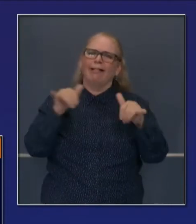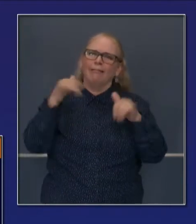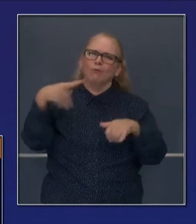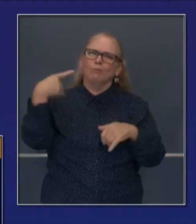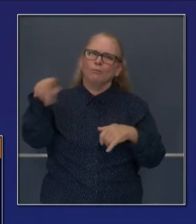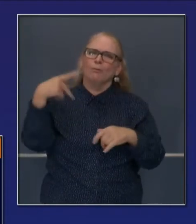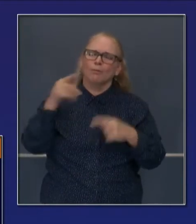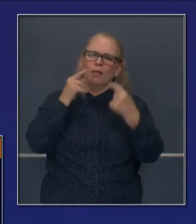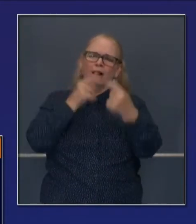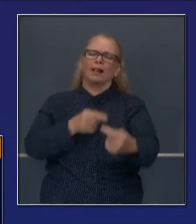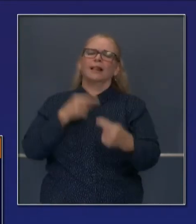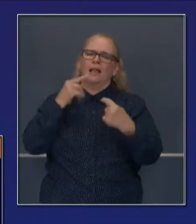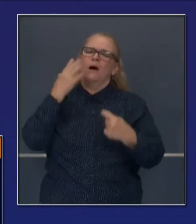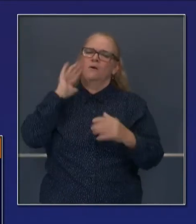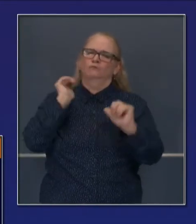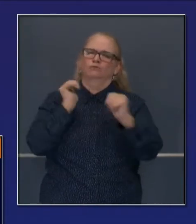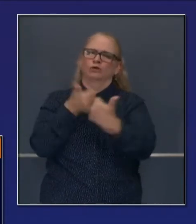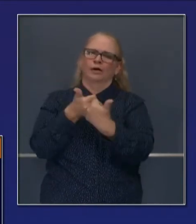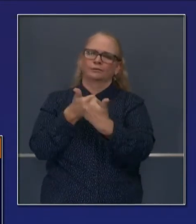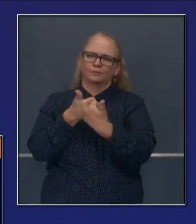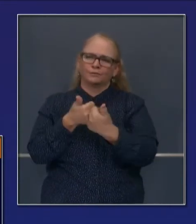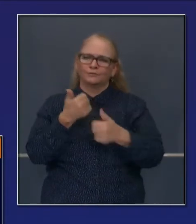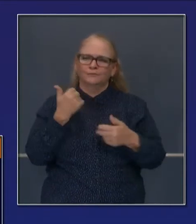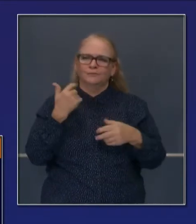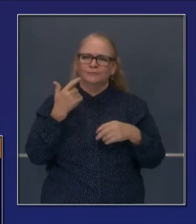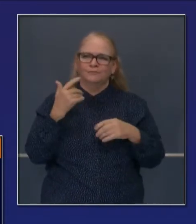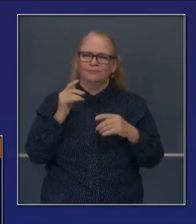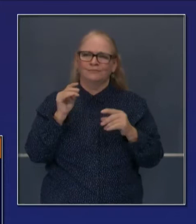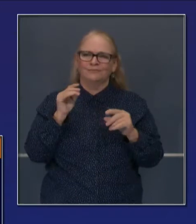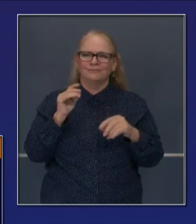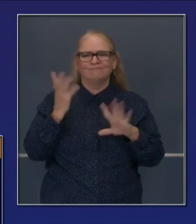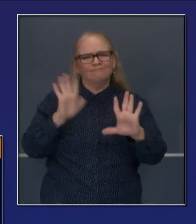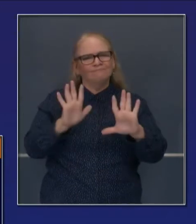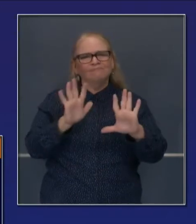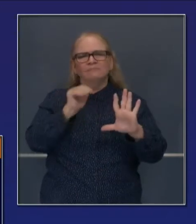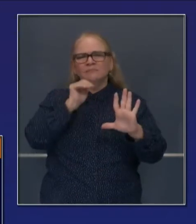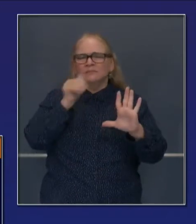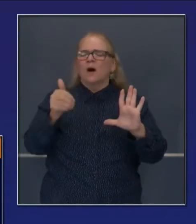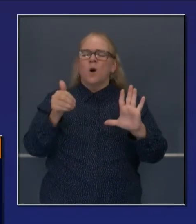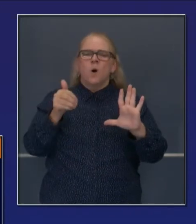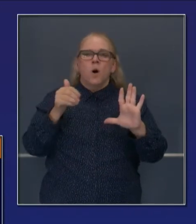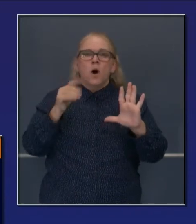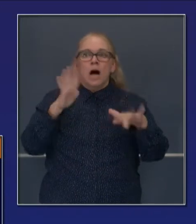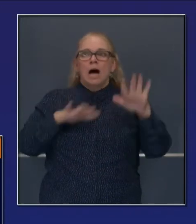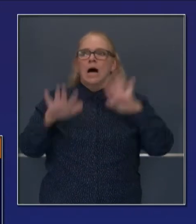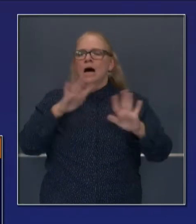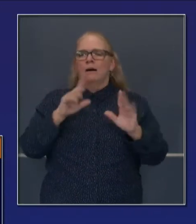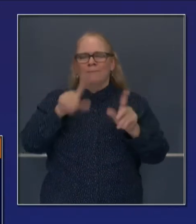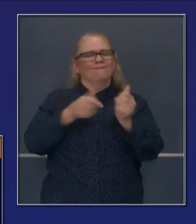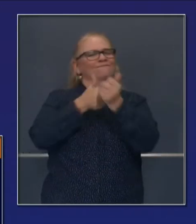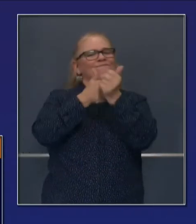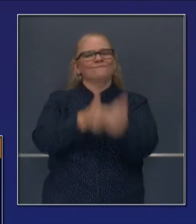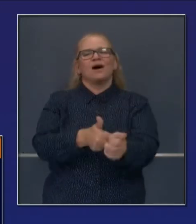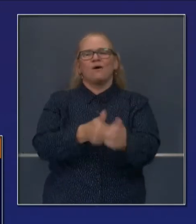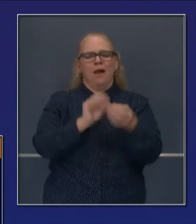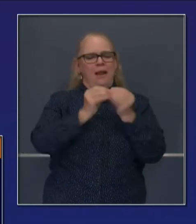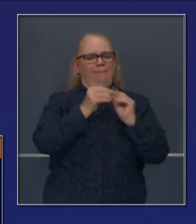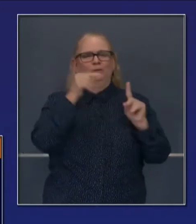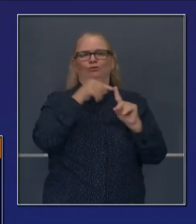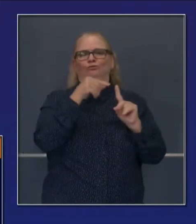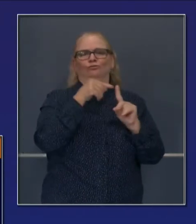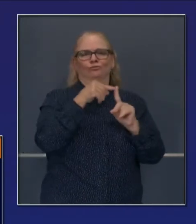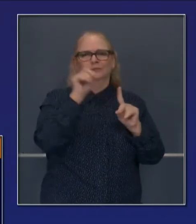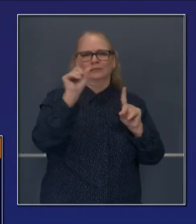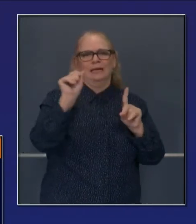quickly, and we do as well. But that's determined not by whims. It's determined by data. It's determined